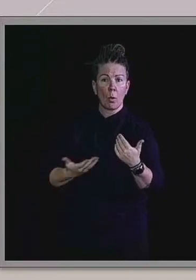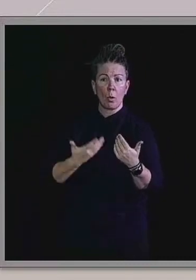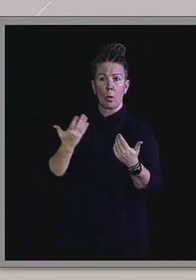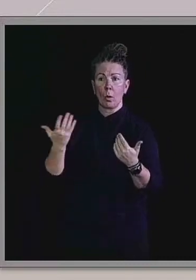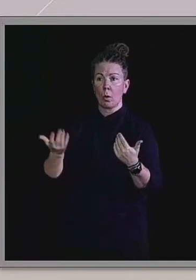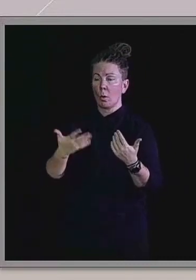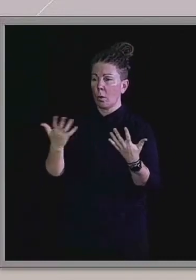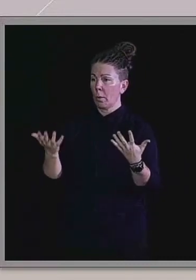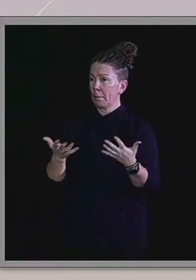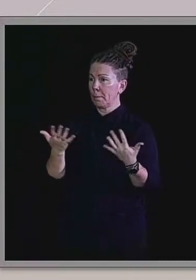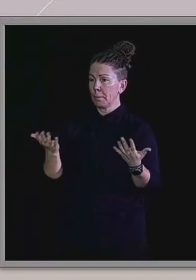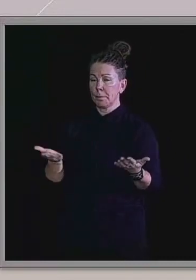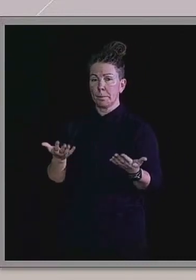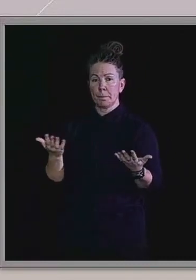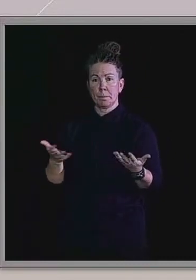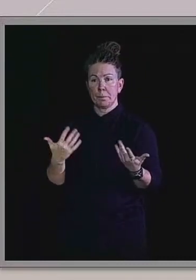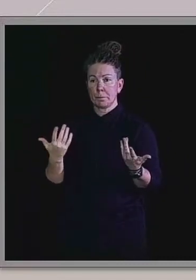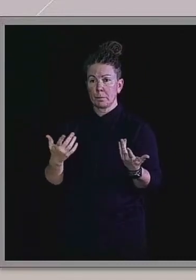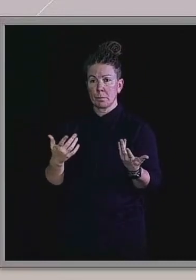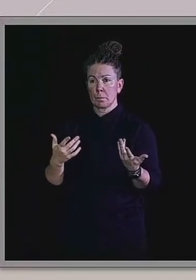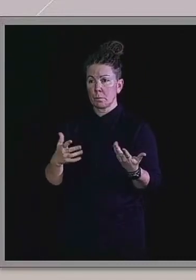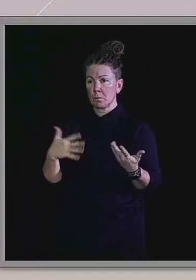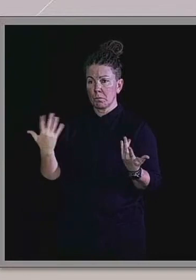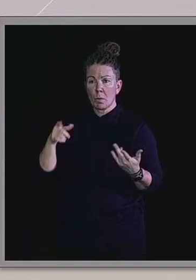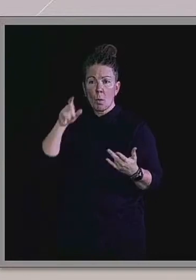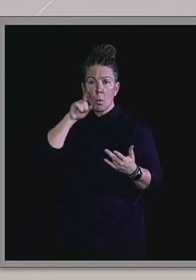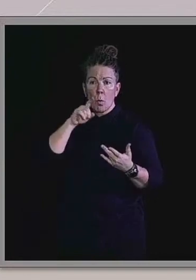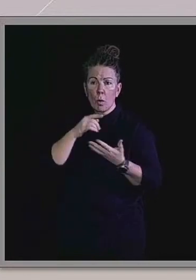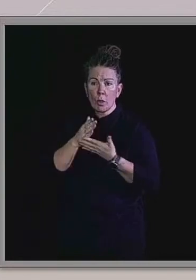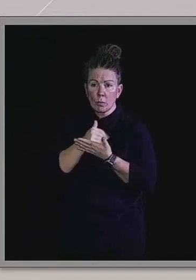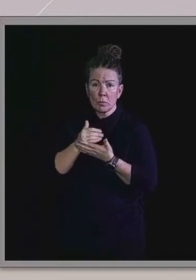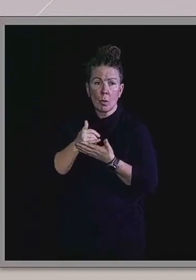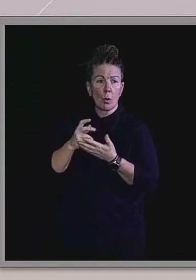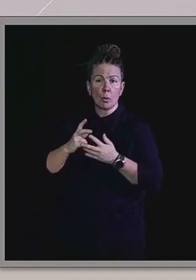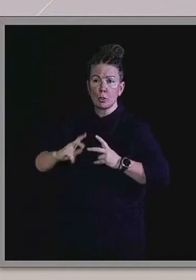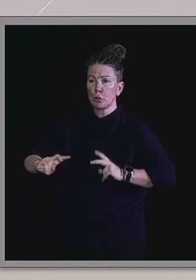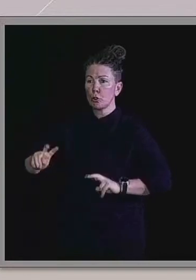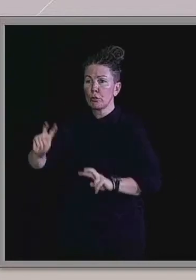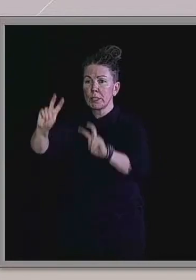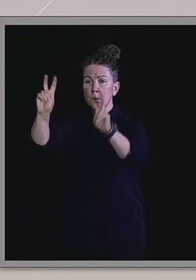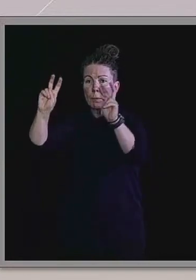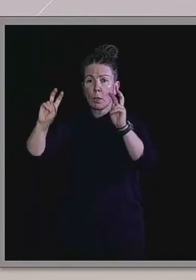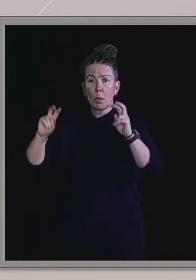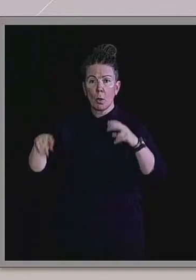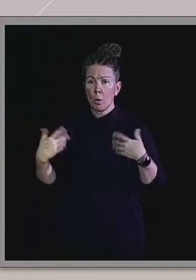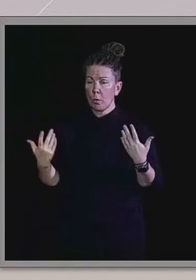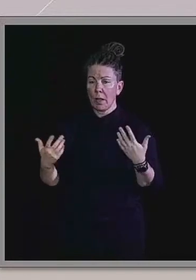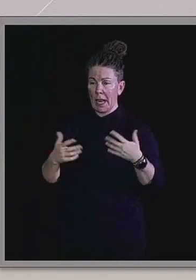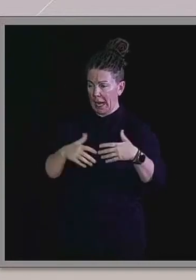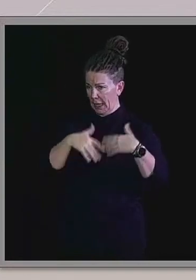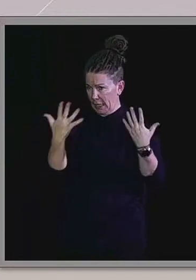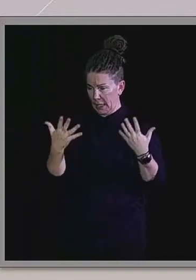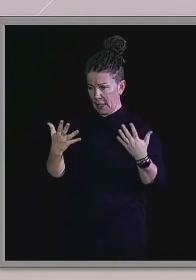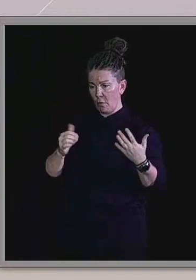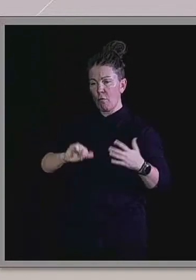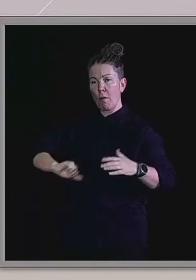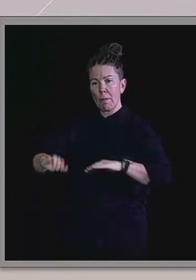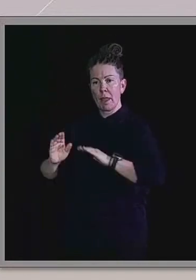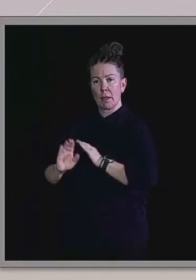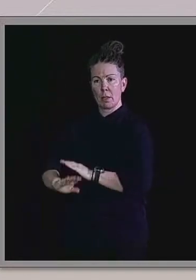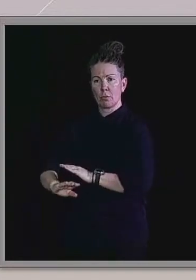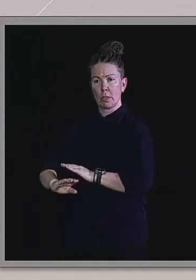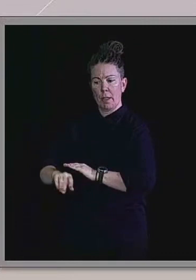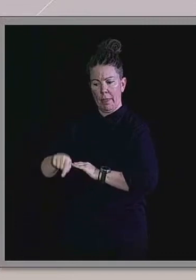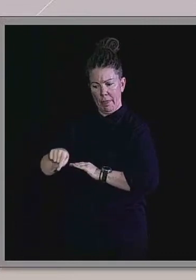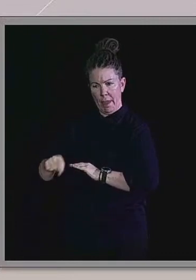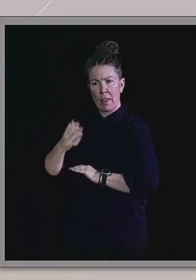and green energy, water management and so on and so forth, right? Tourism, cultural activities and all that sort of stuff. So they need to be the future